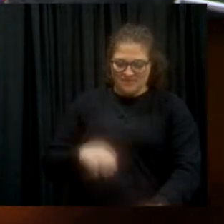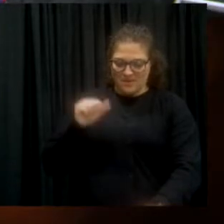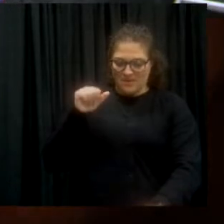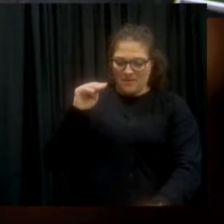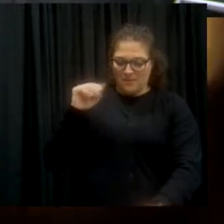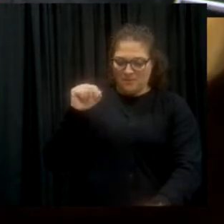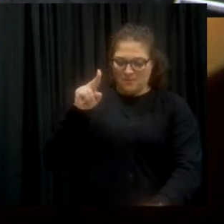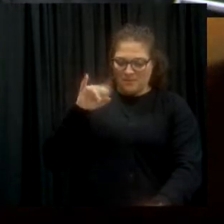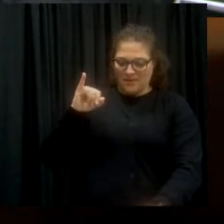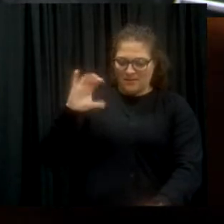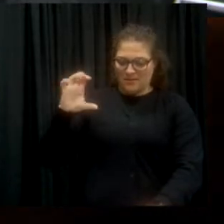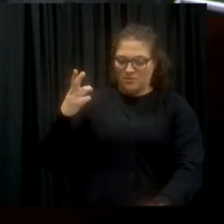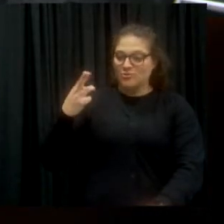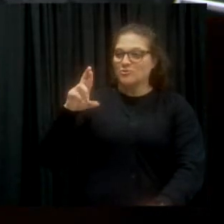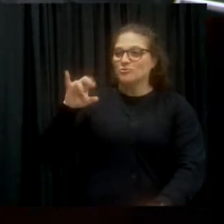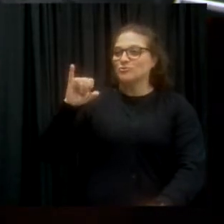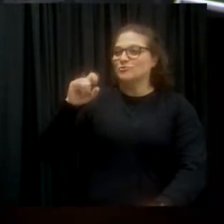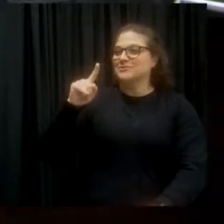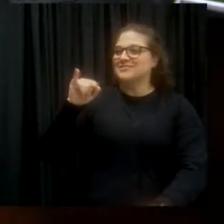Amani Christie.